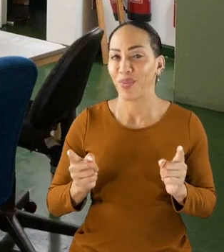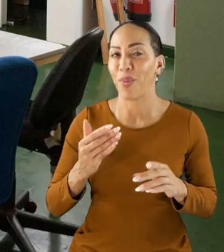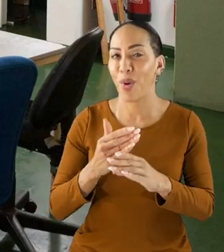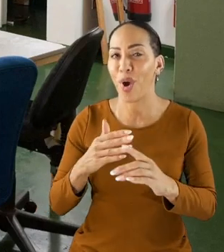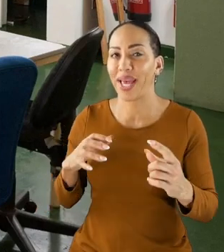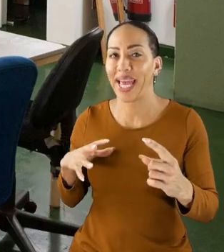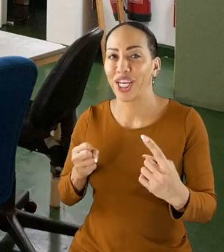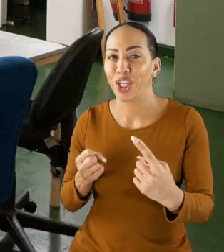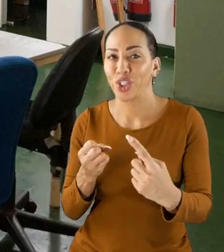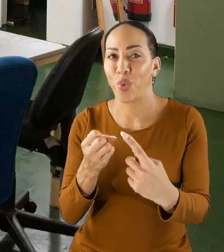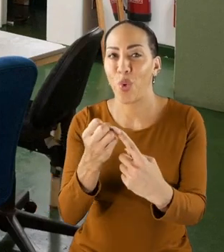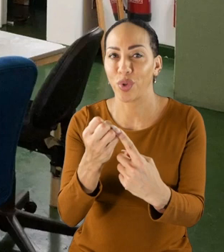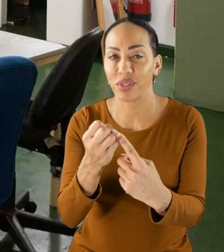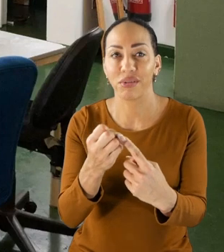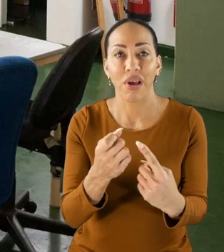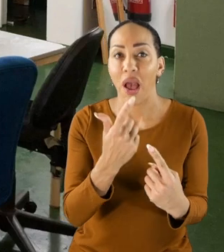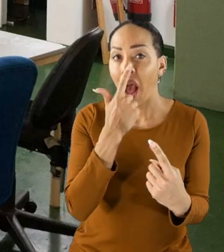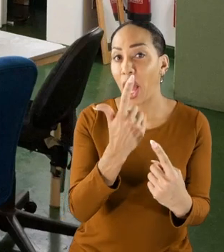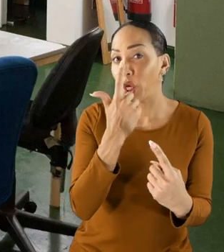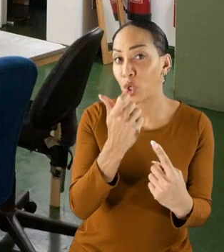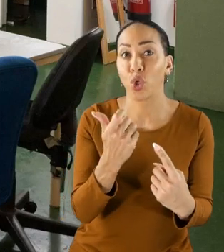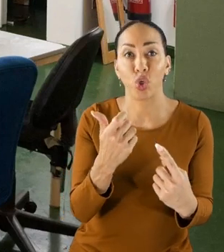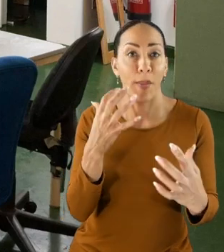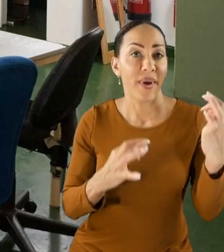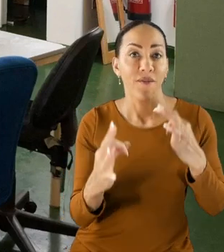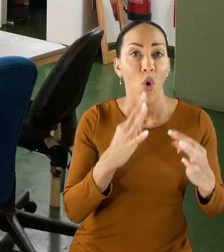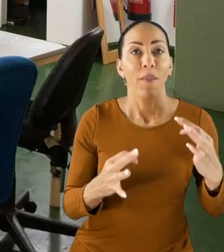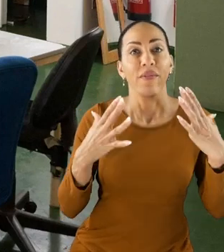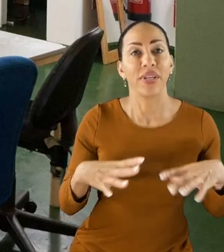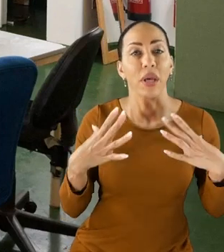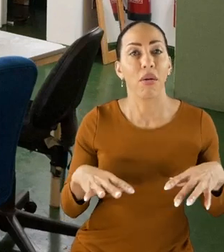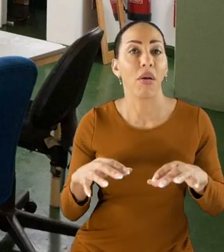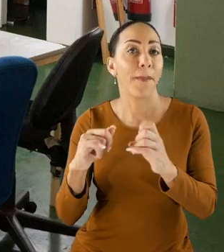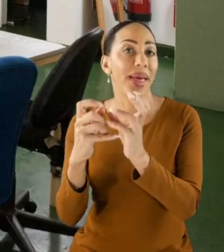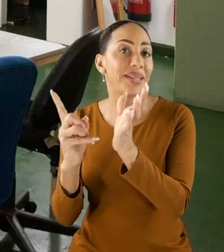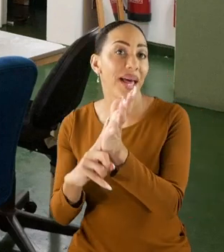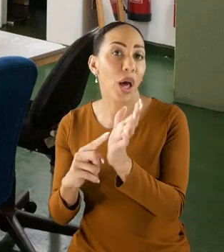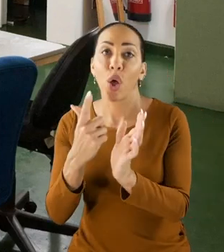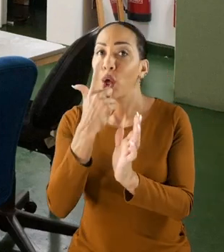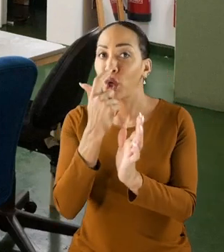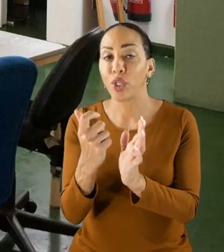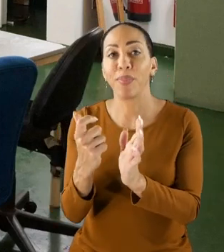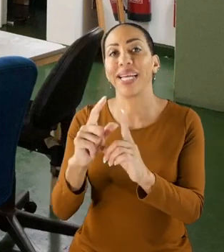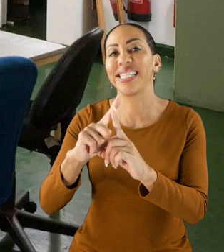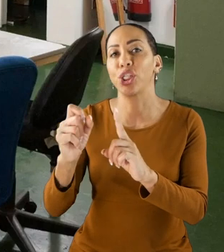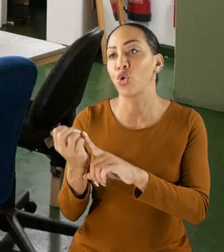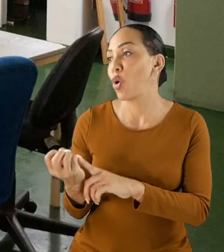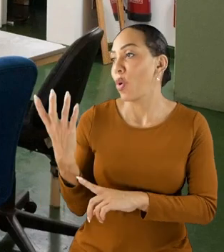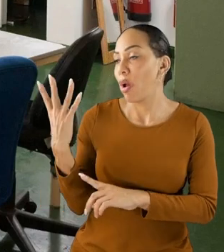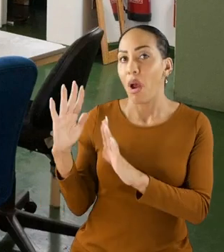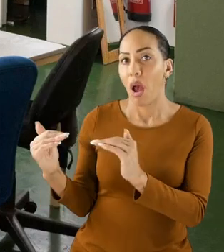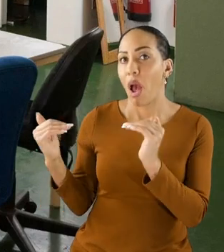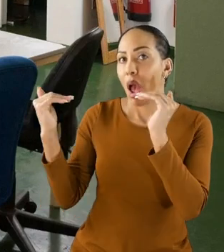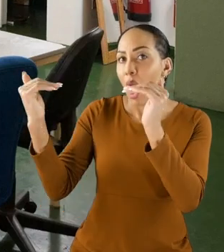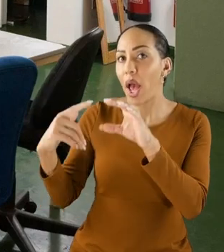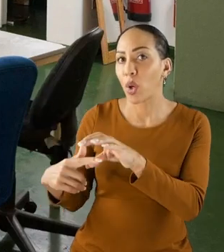then that it could be that I perform it physically in person and that the BSL is a digital projection, but is so high